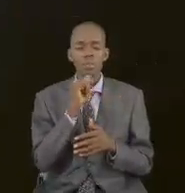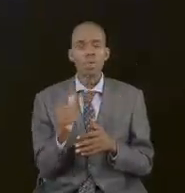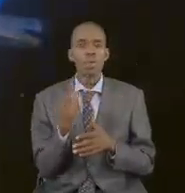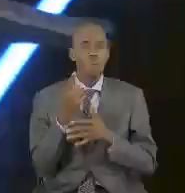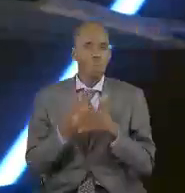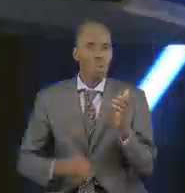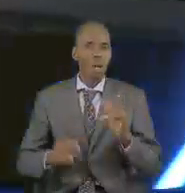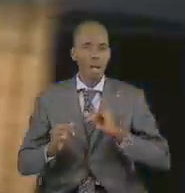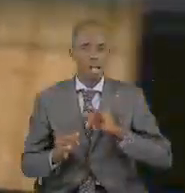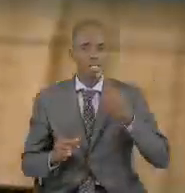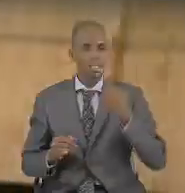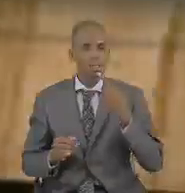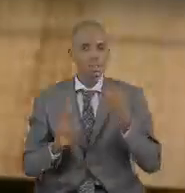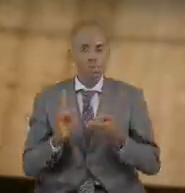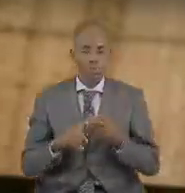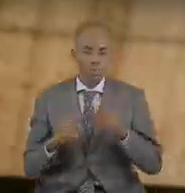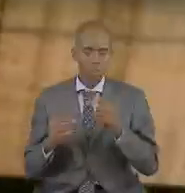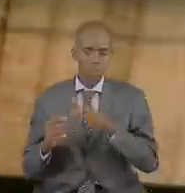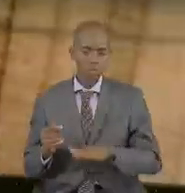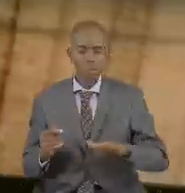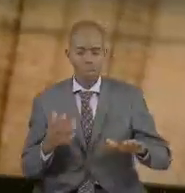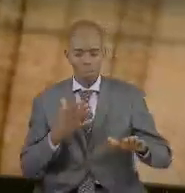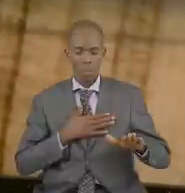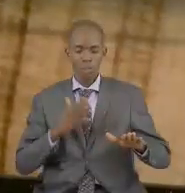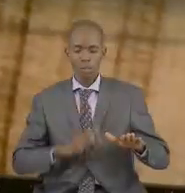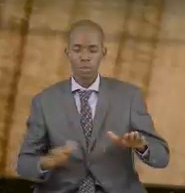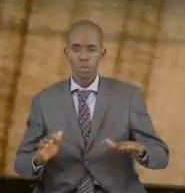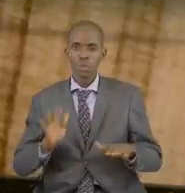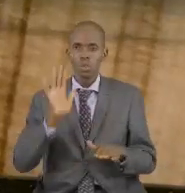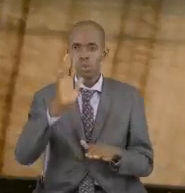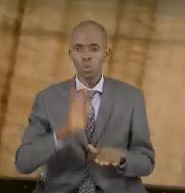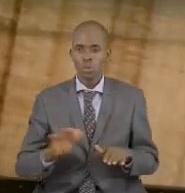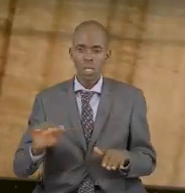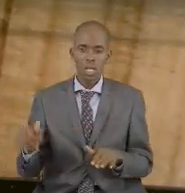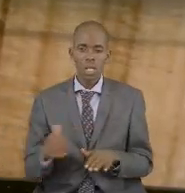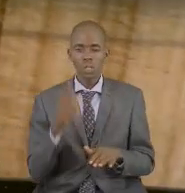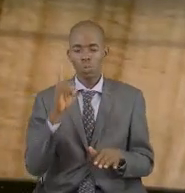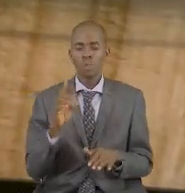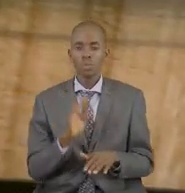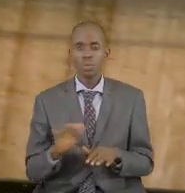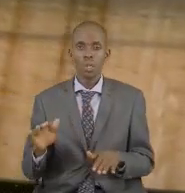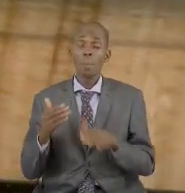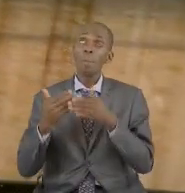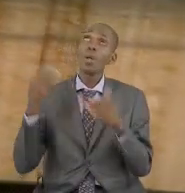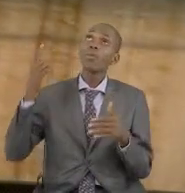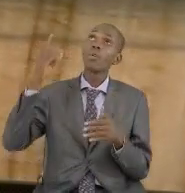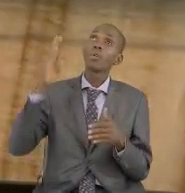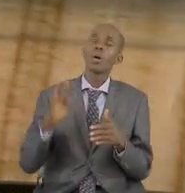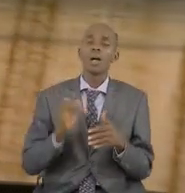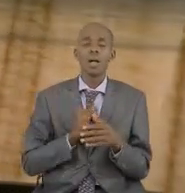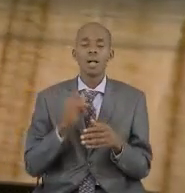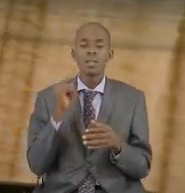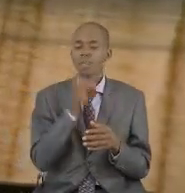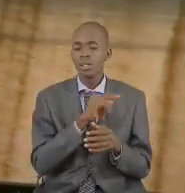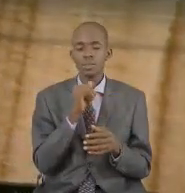the children, my children, or anybody's children, before God, I lie not. What I